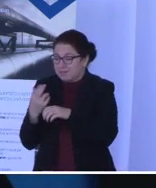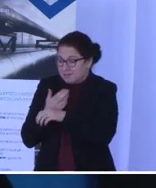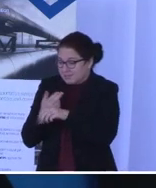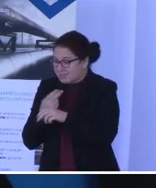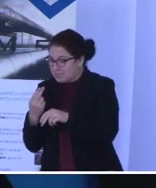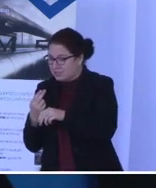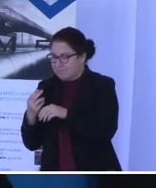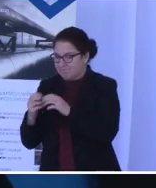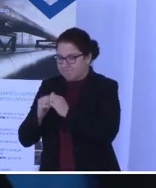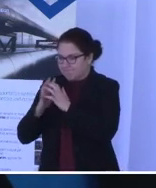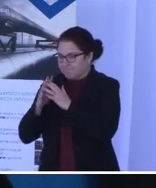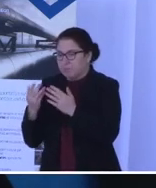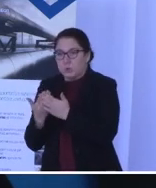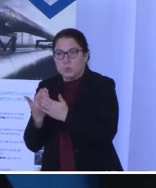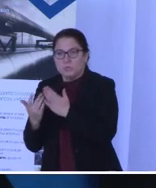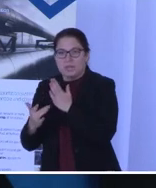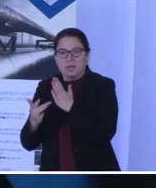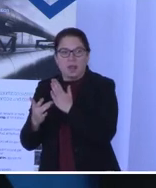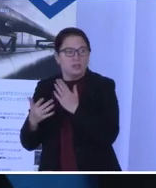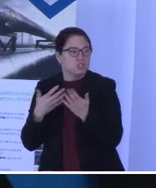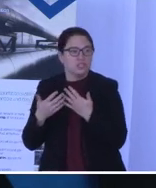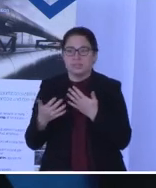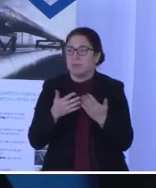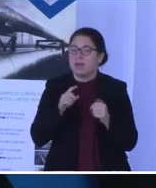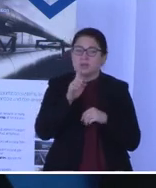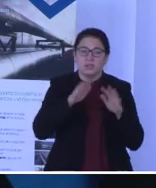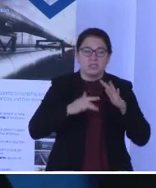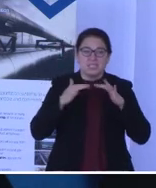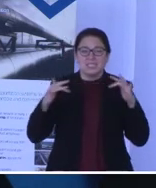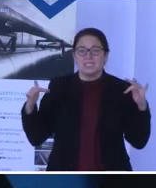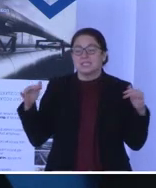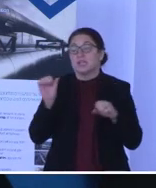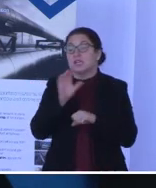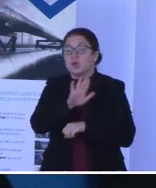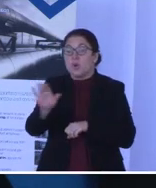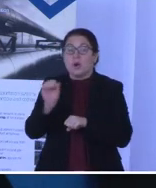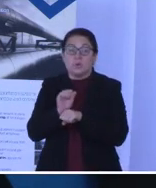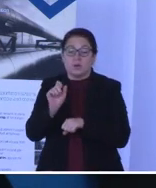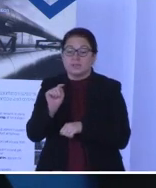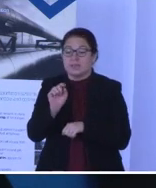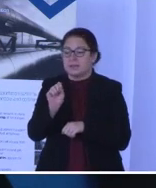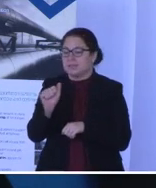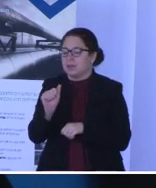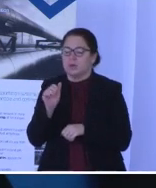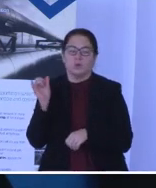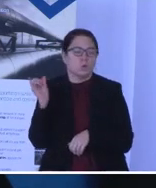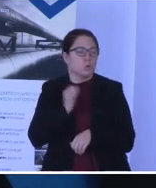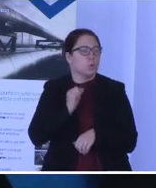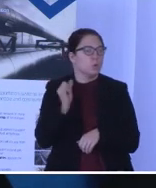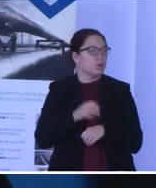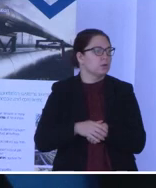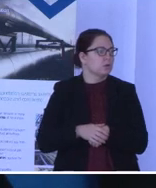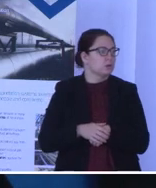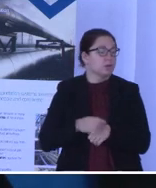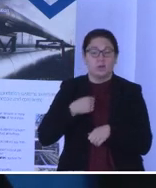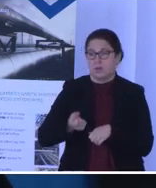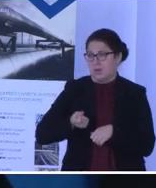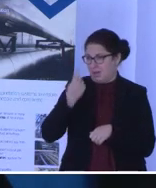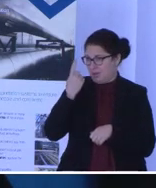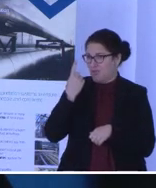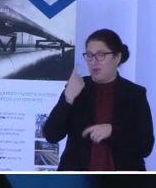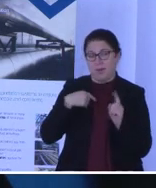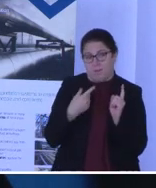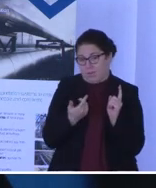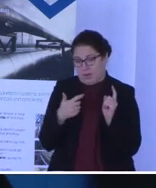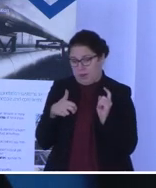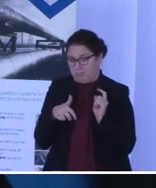or organizing and managing the whole process. And I understand because I go through the checkpoint like everybody else now,